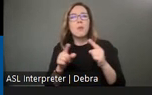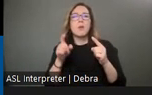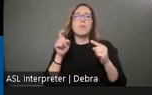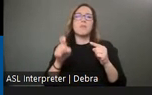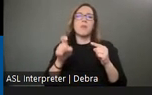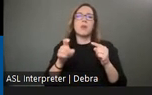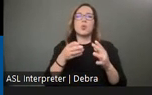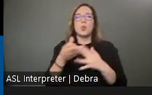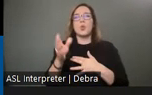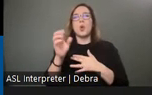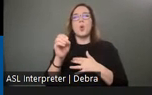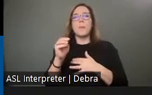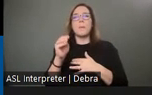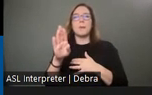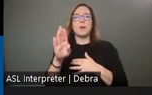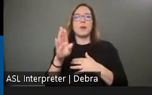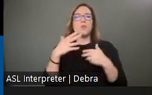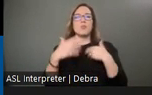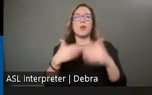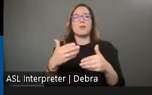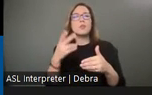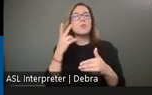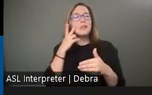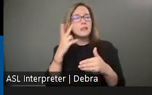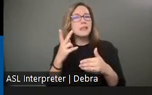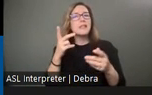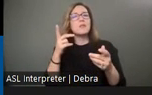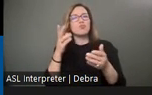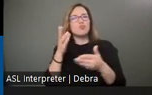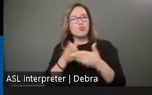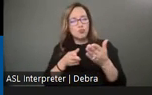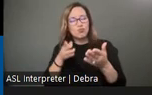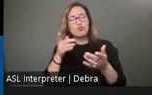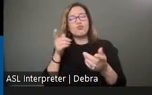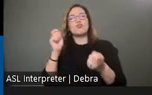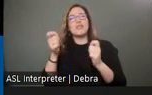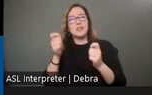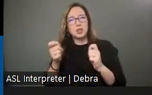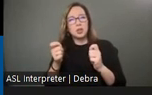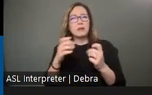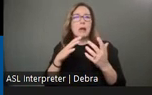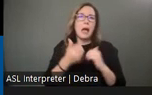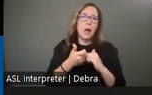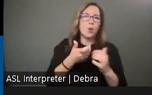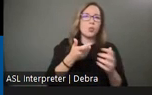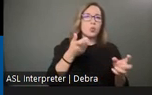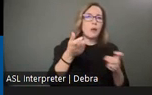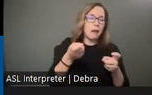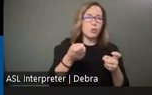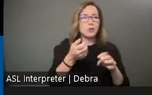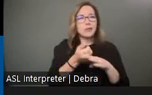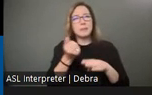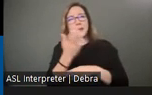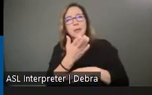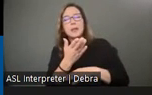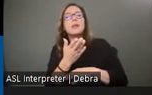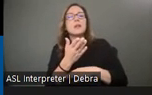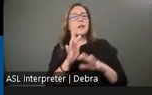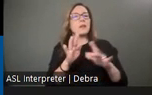process. So you will see some revisions on explaining how to apply, how to deal with submitting documents, but